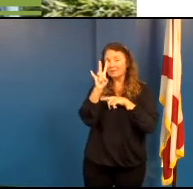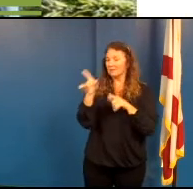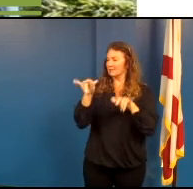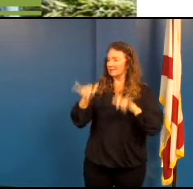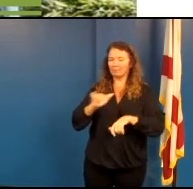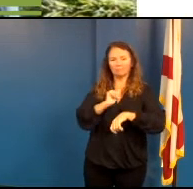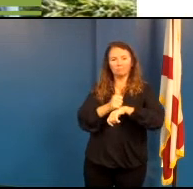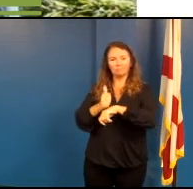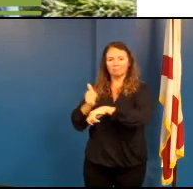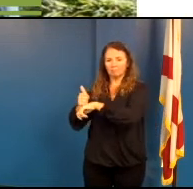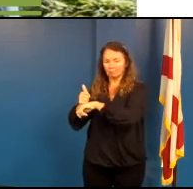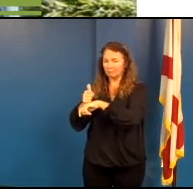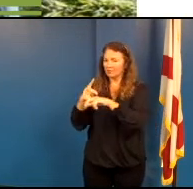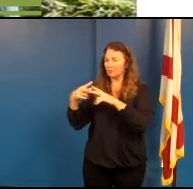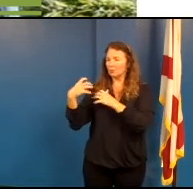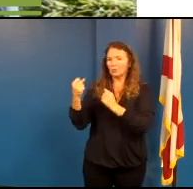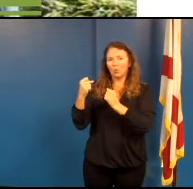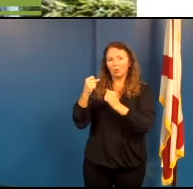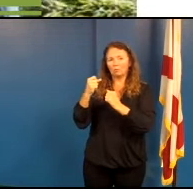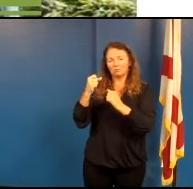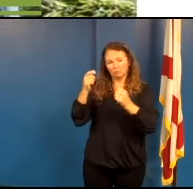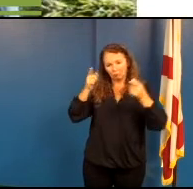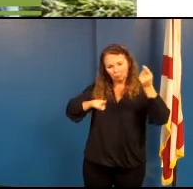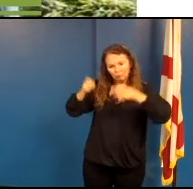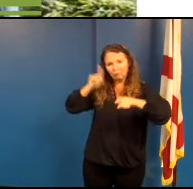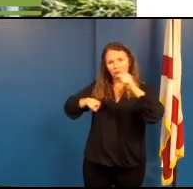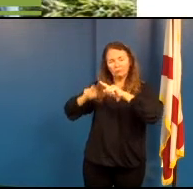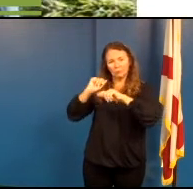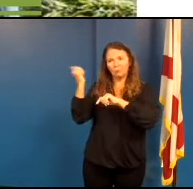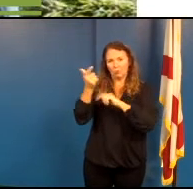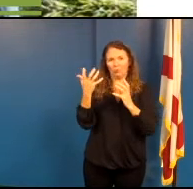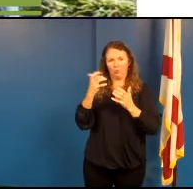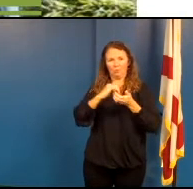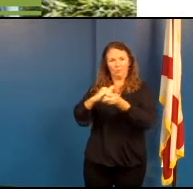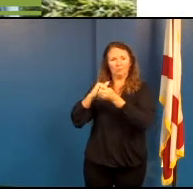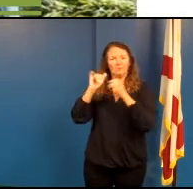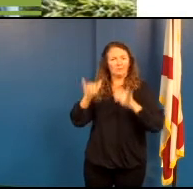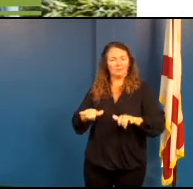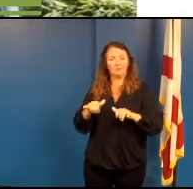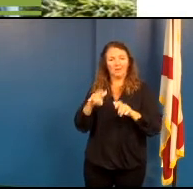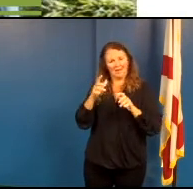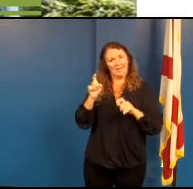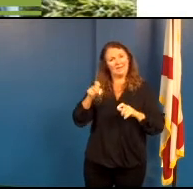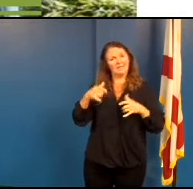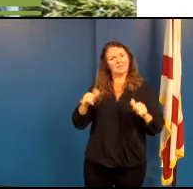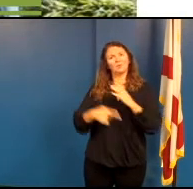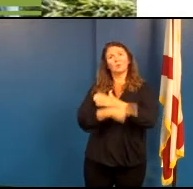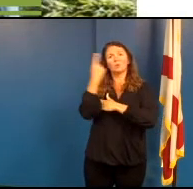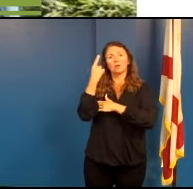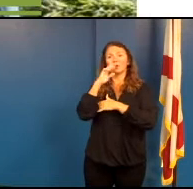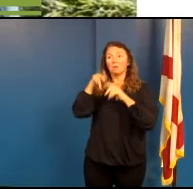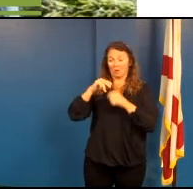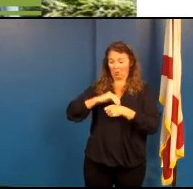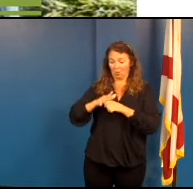still incredibly strong pillars, and certainly very much needed today when you think about the